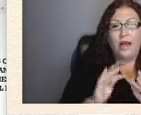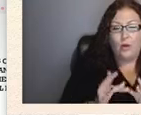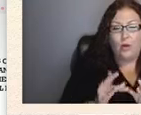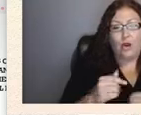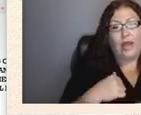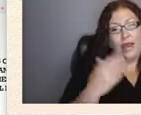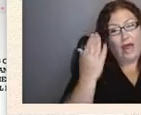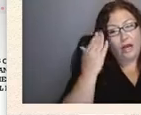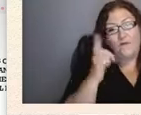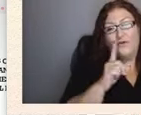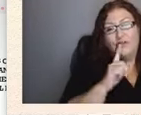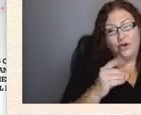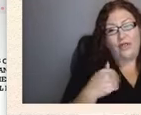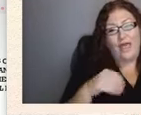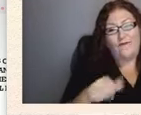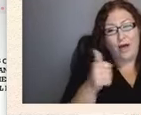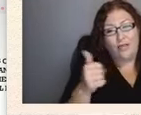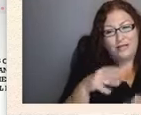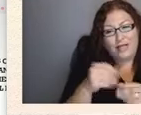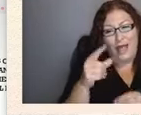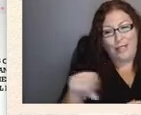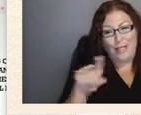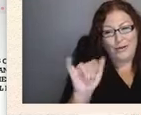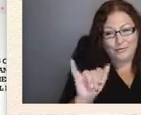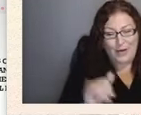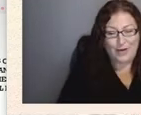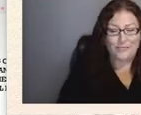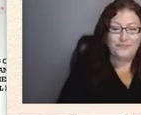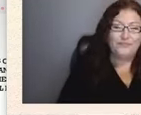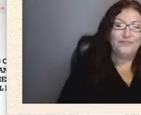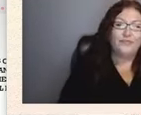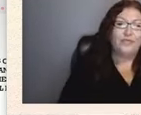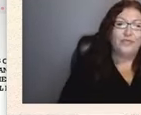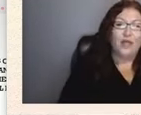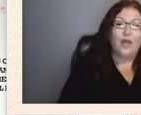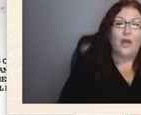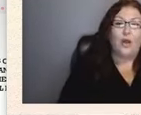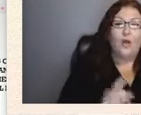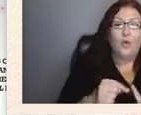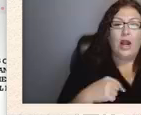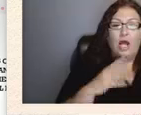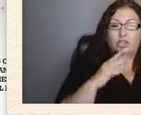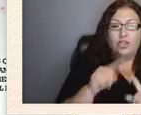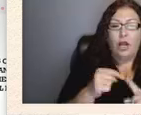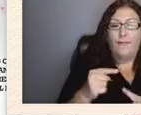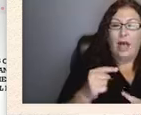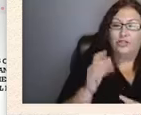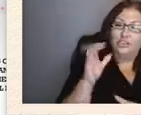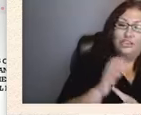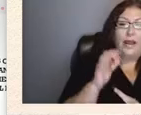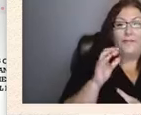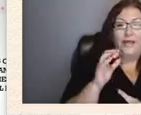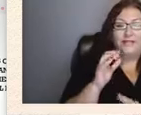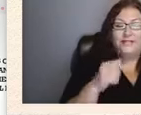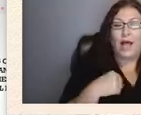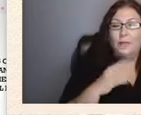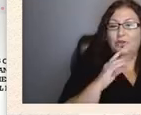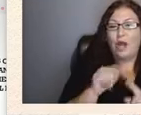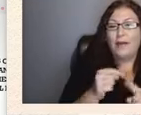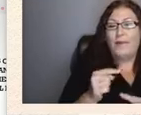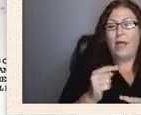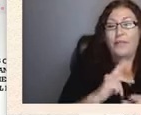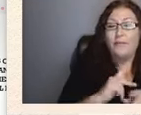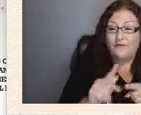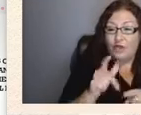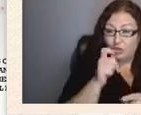well. When I talk about champions, I'm really talking about the professionals who support us